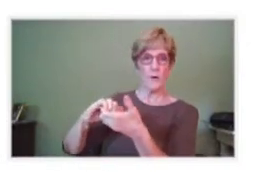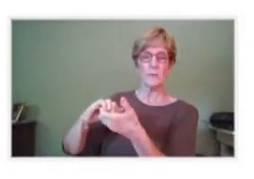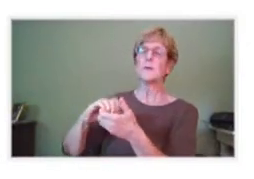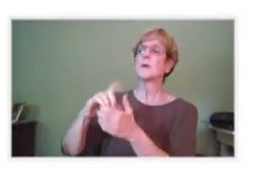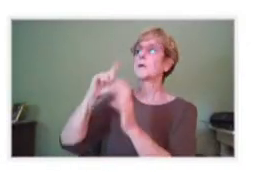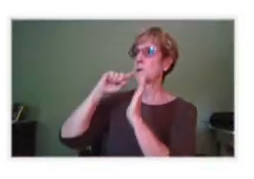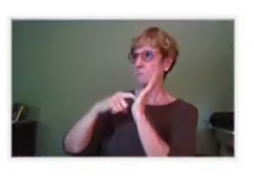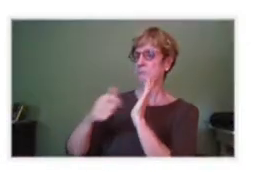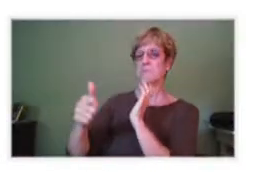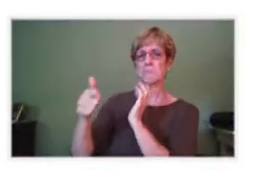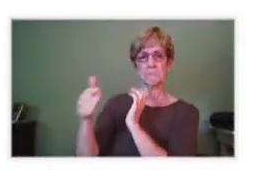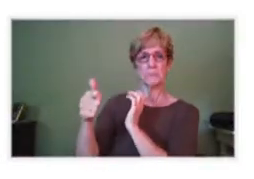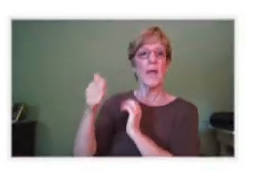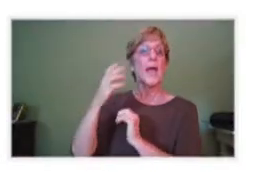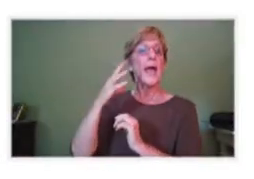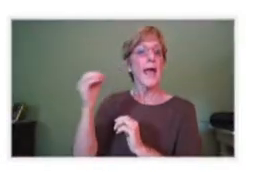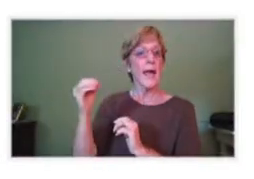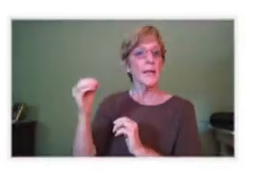In fact,